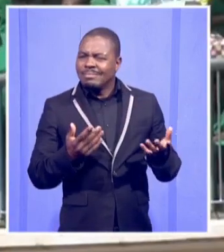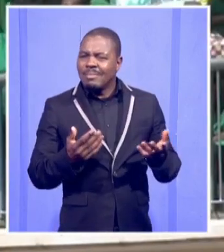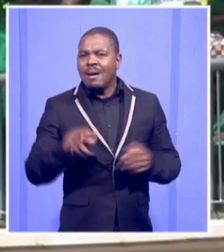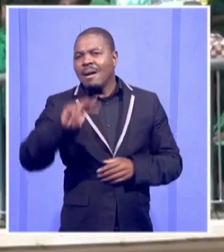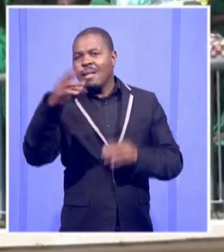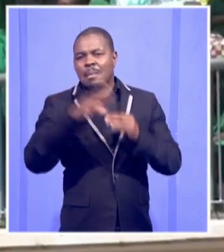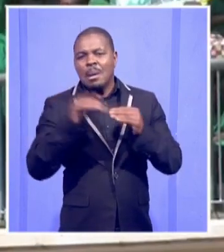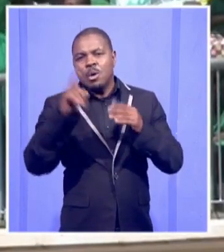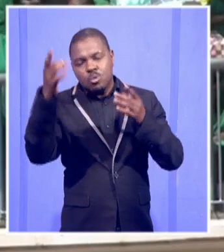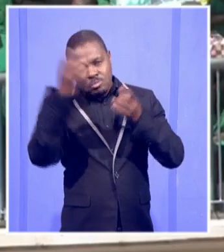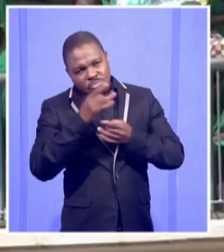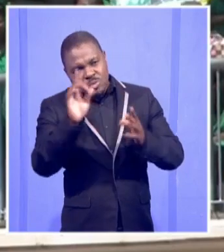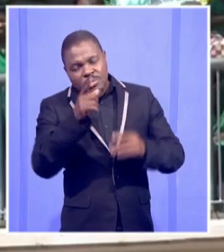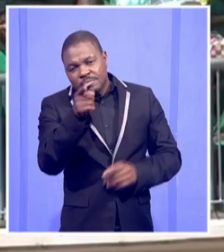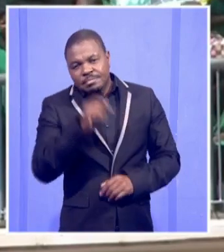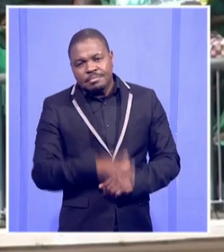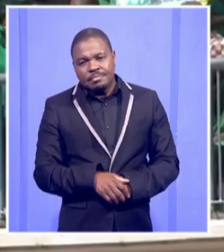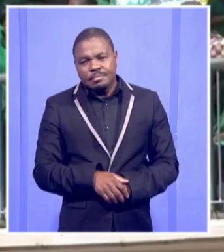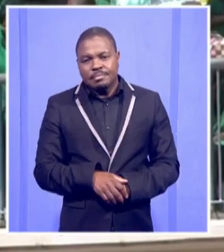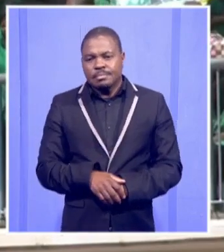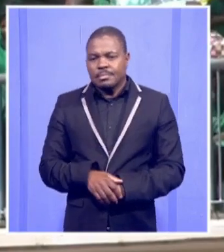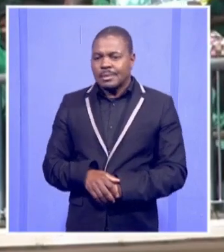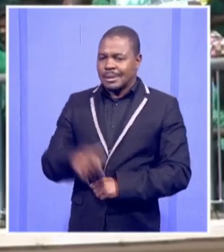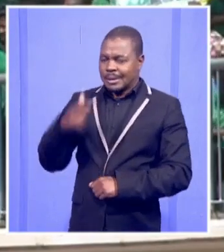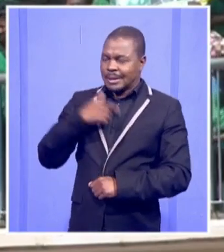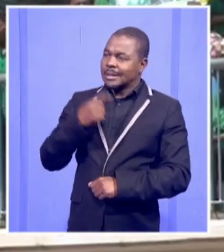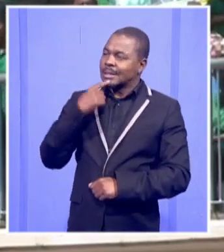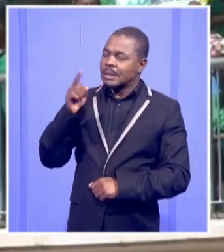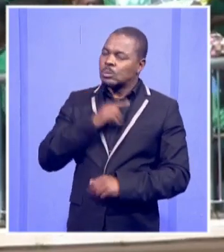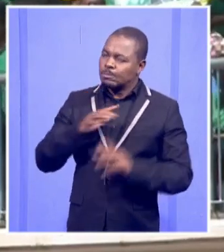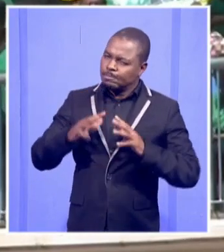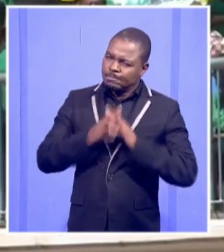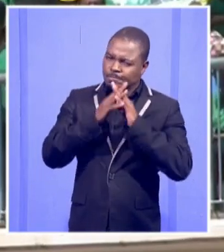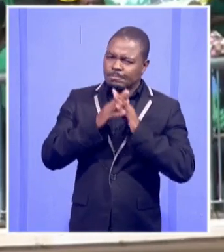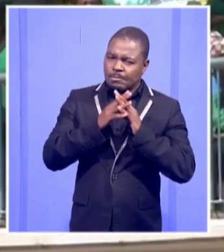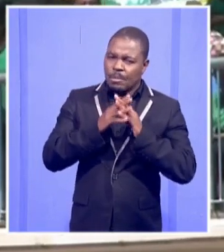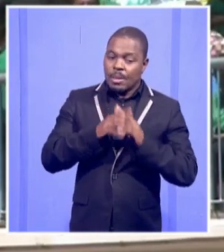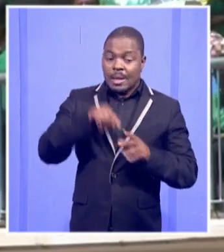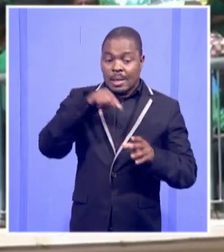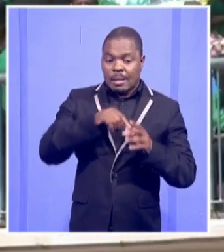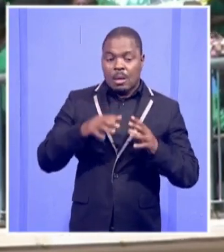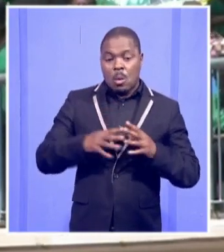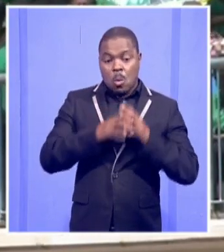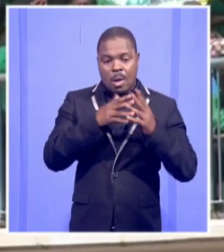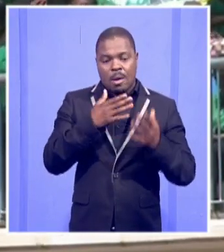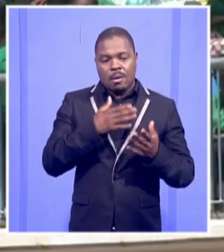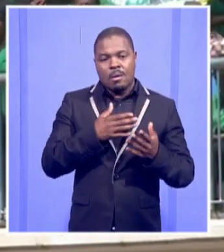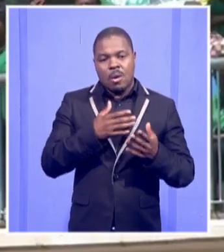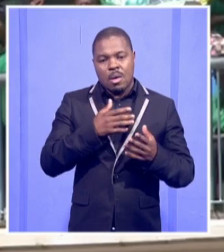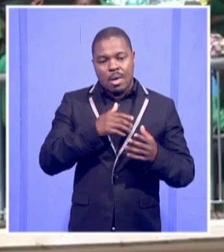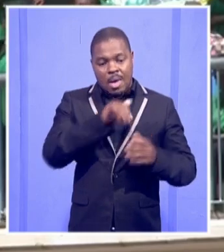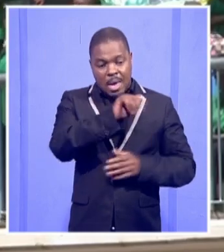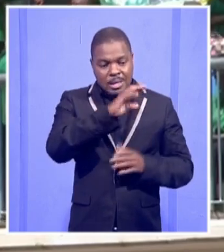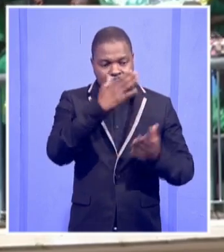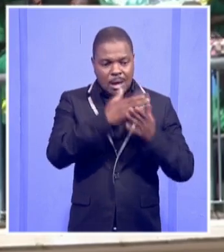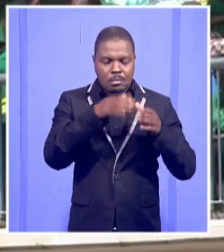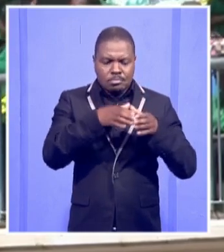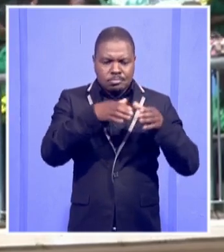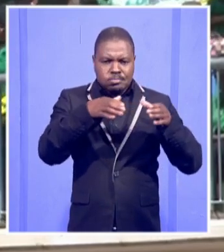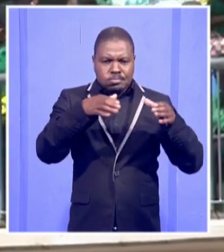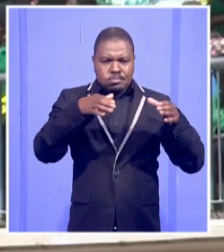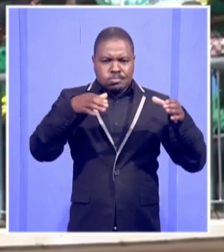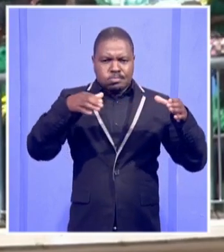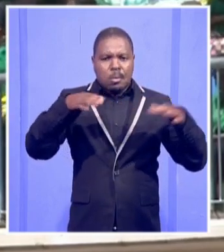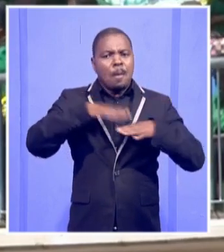members? All I want to say to them is unity. The only thing that's going to make the ANC grow and become a bigger party and stay strong